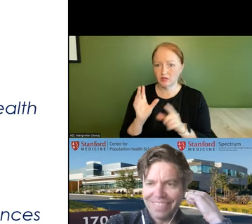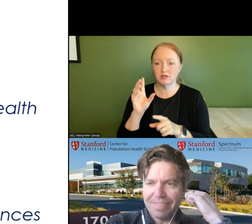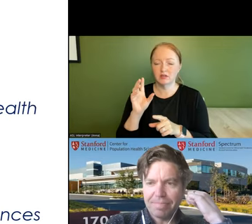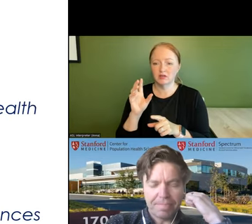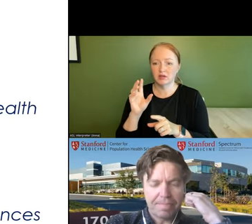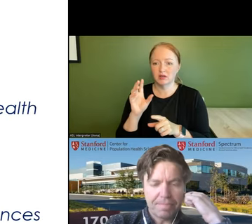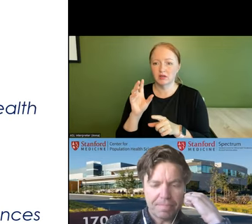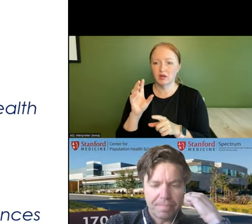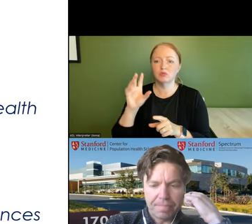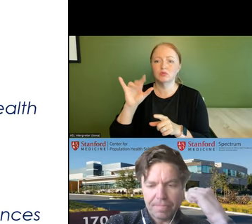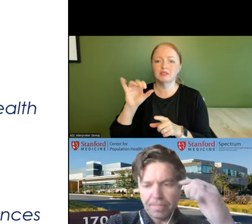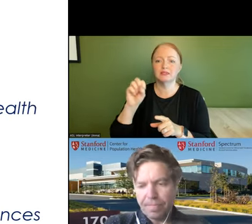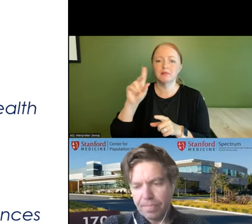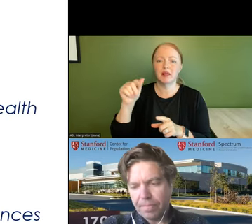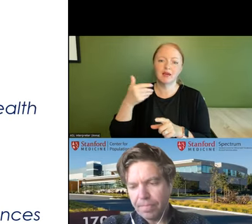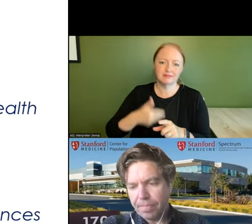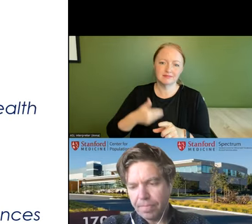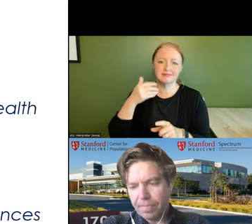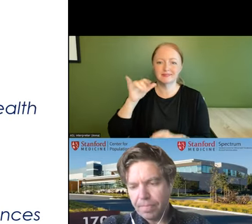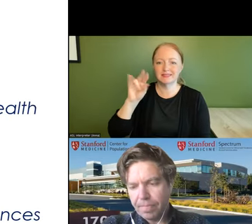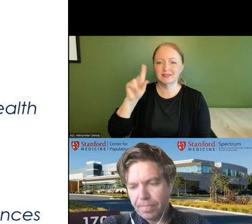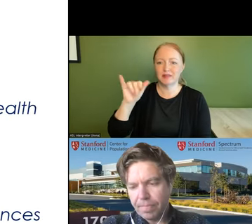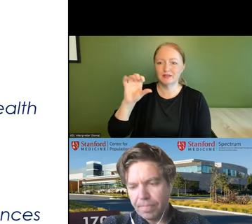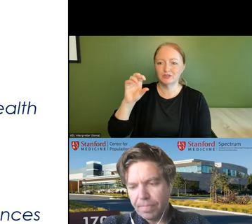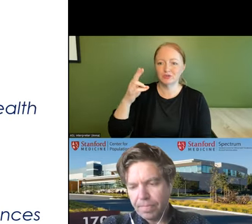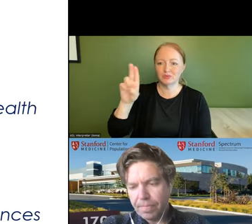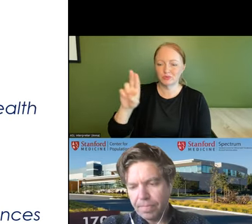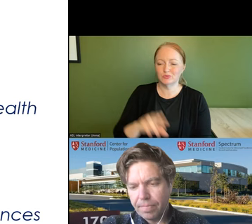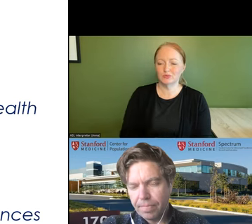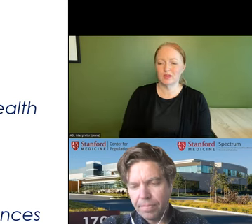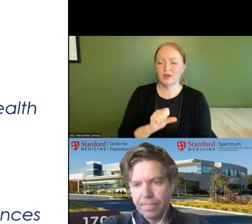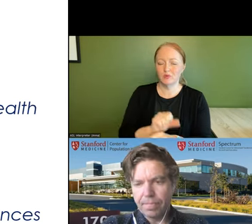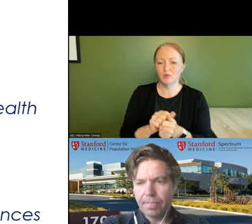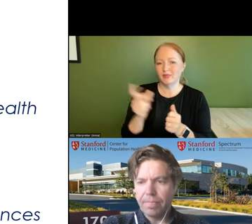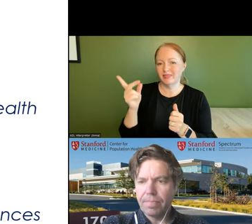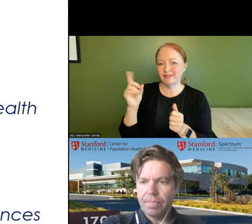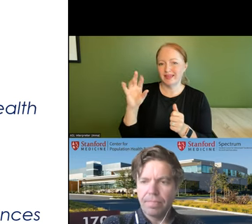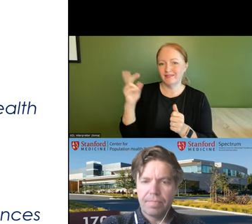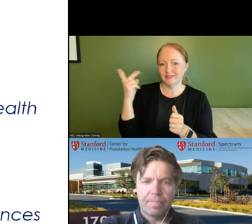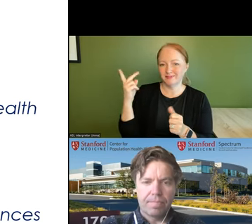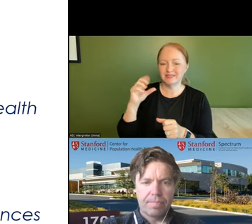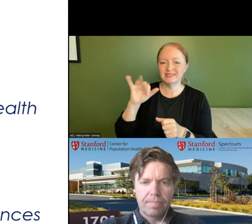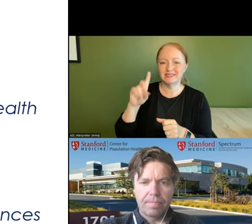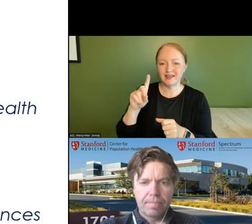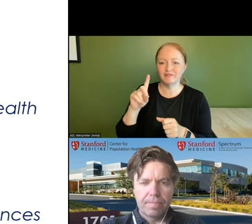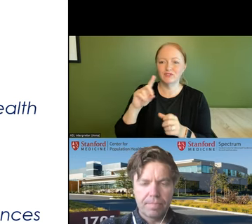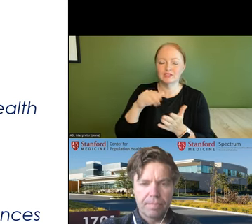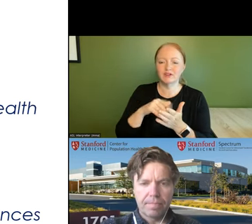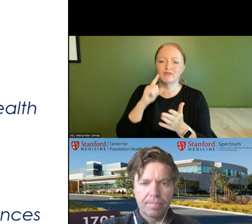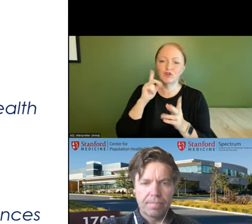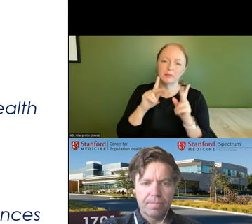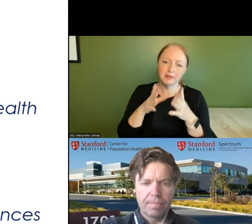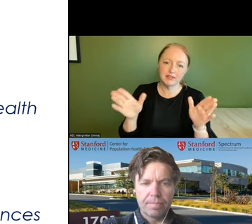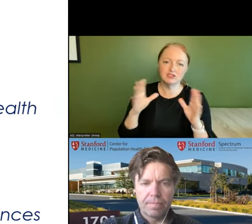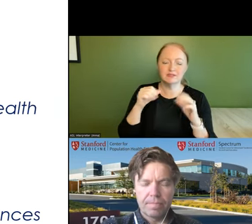yeah uh just introducing myself i'm isabella chu uh i work with david very closely at the stanford center for population health sciences